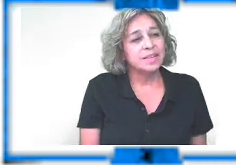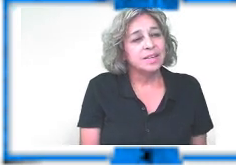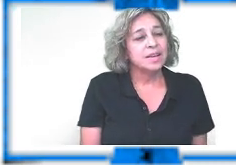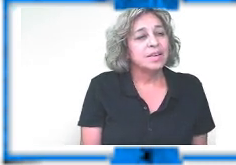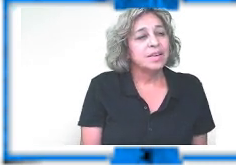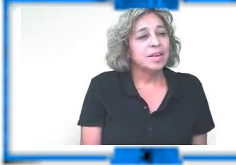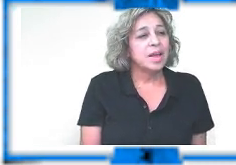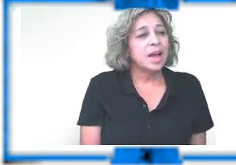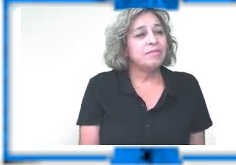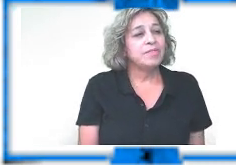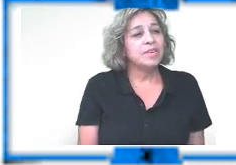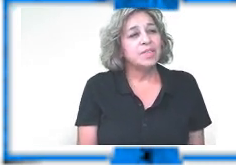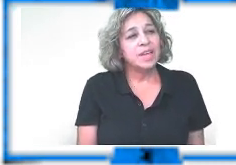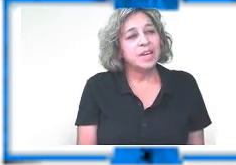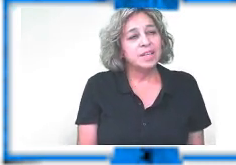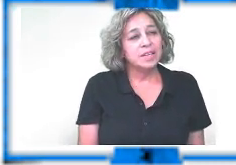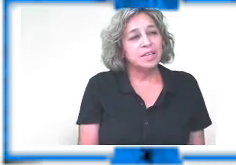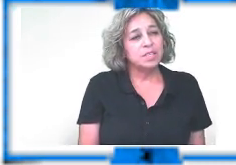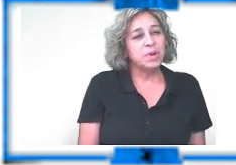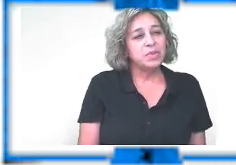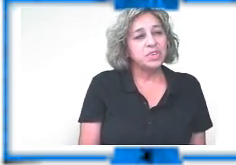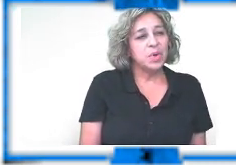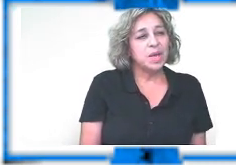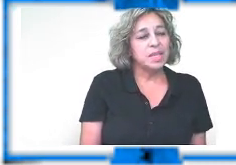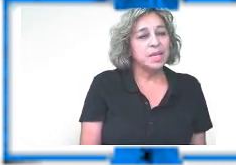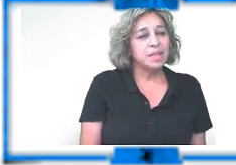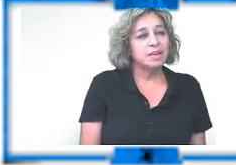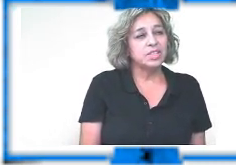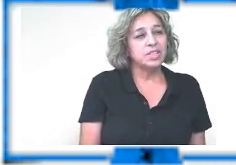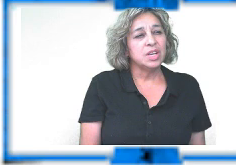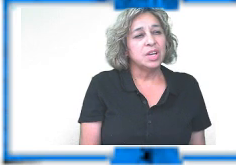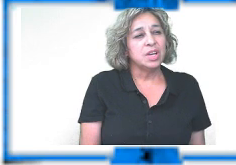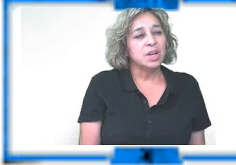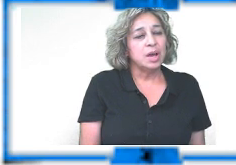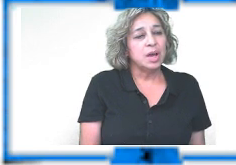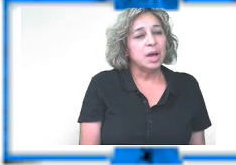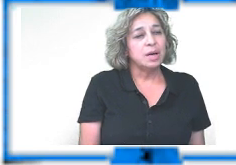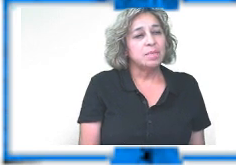it. I feel that in spirituality, there's